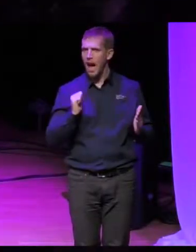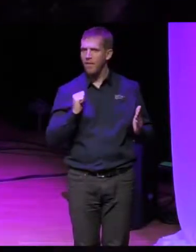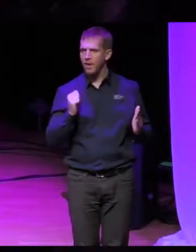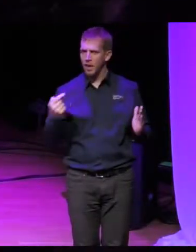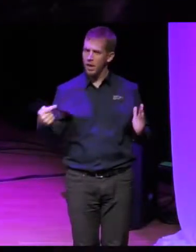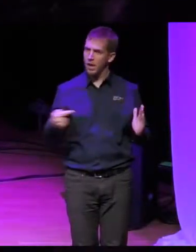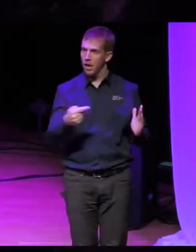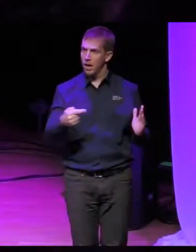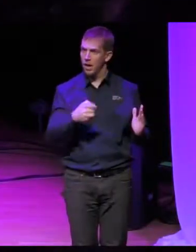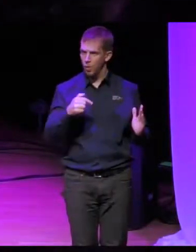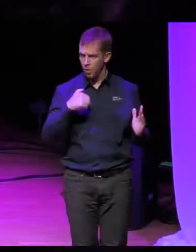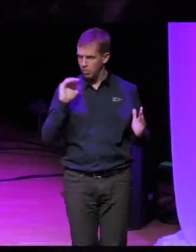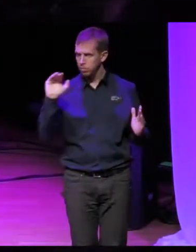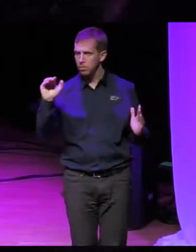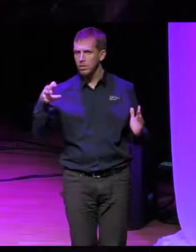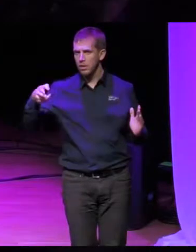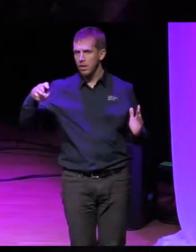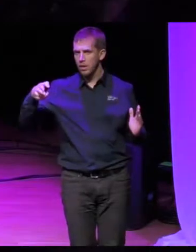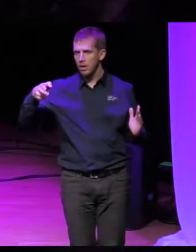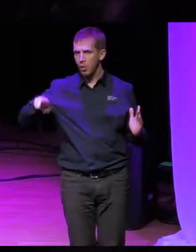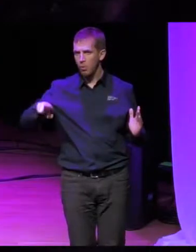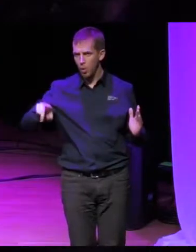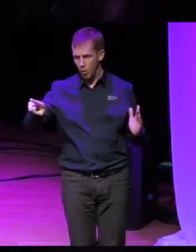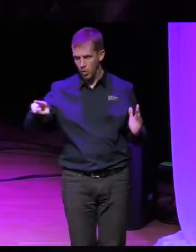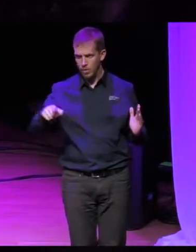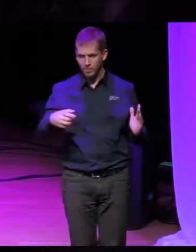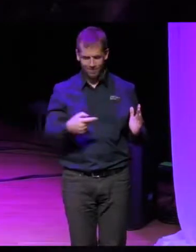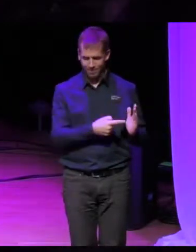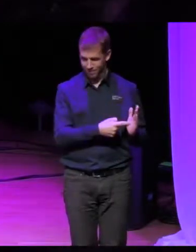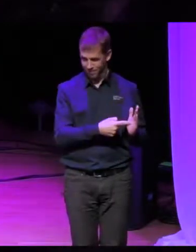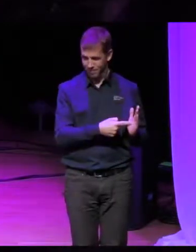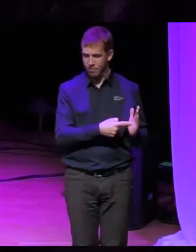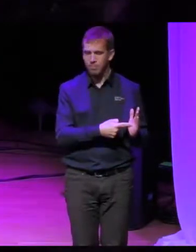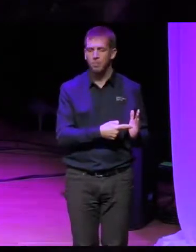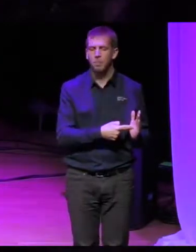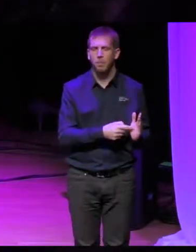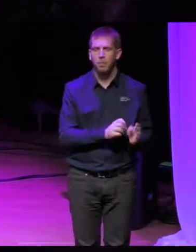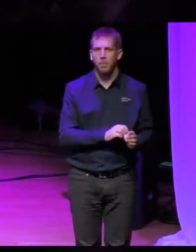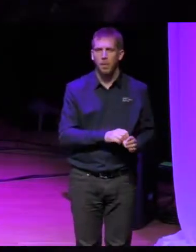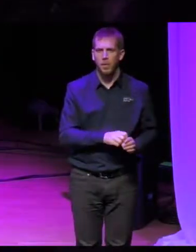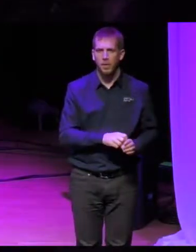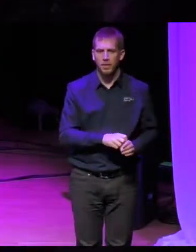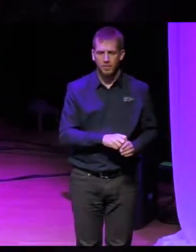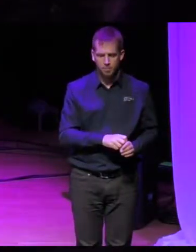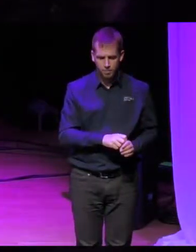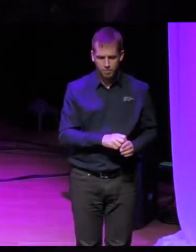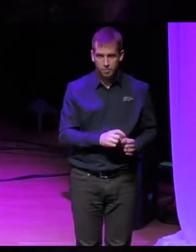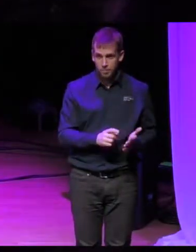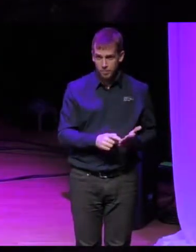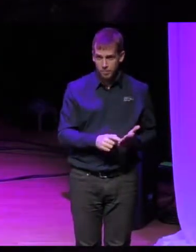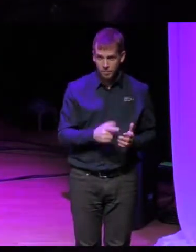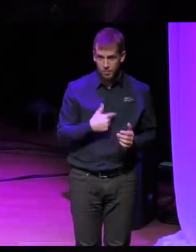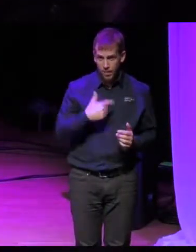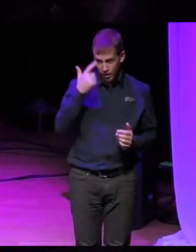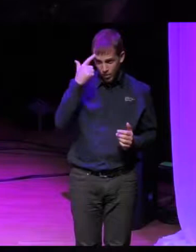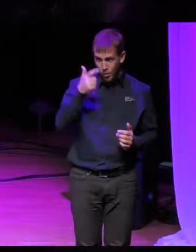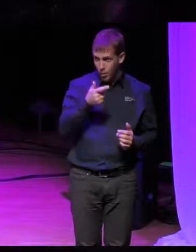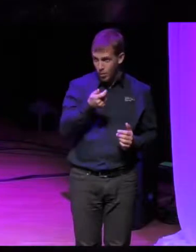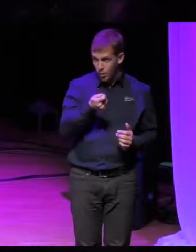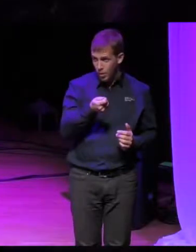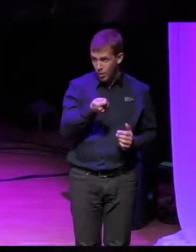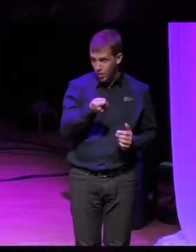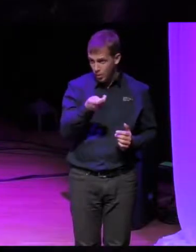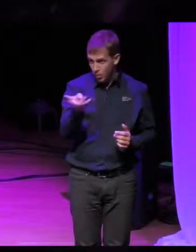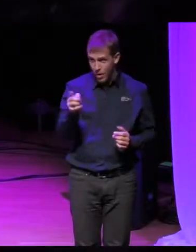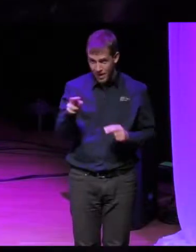other organizations committed to civil rights and civil liberties use. Some of them I imagine are very familiar with. There is the